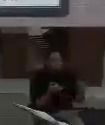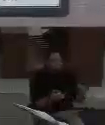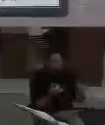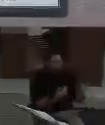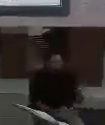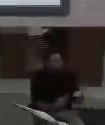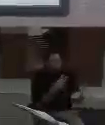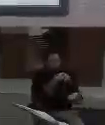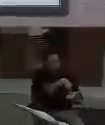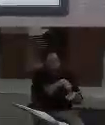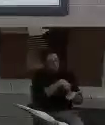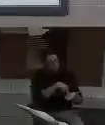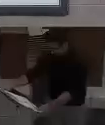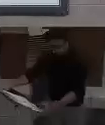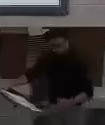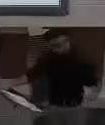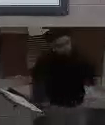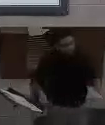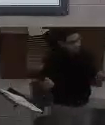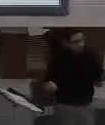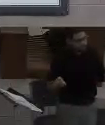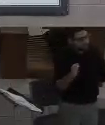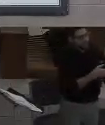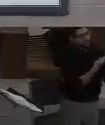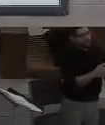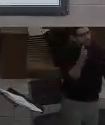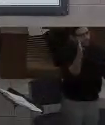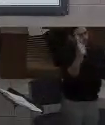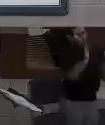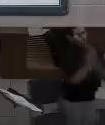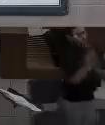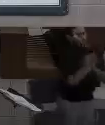able and be in the space of